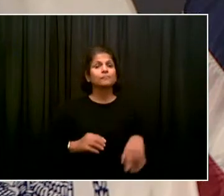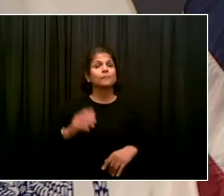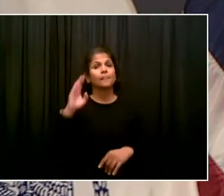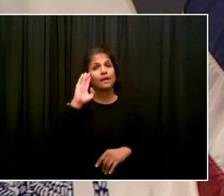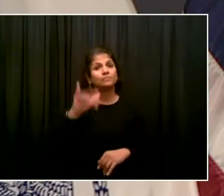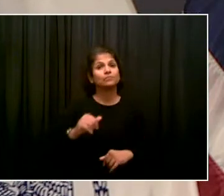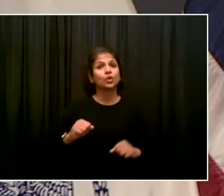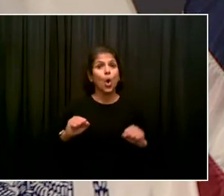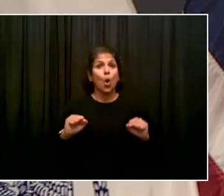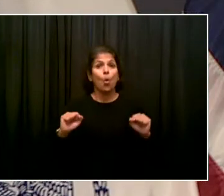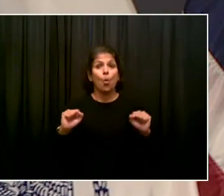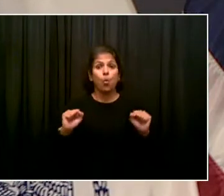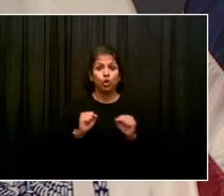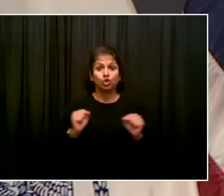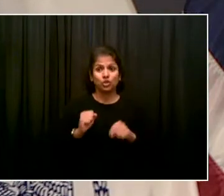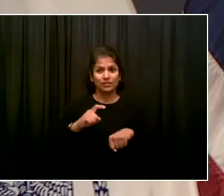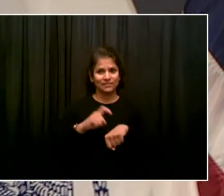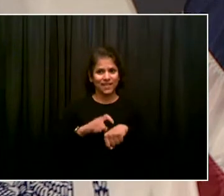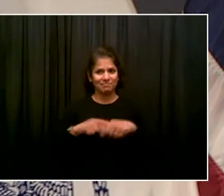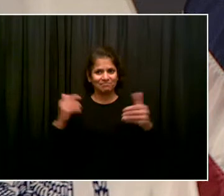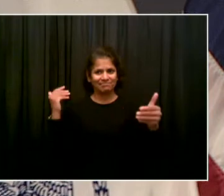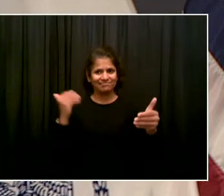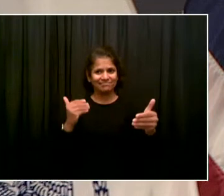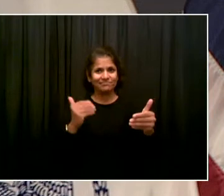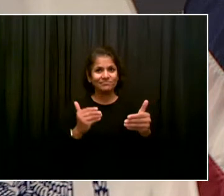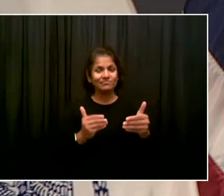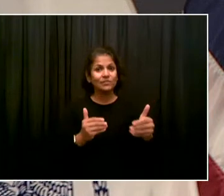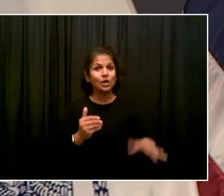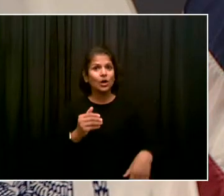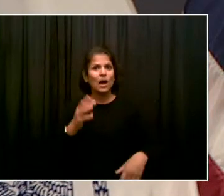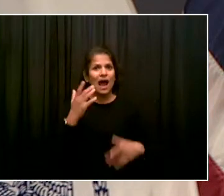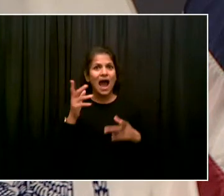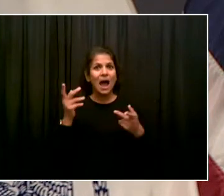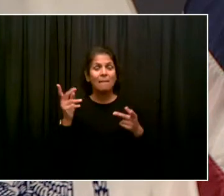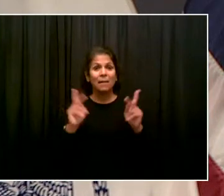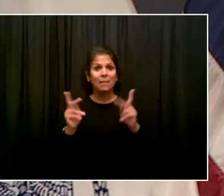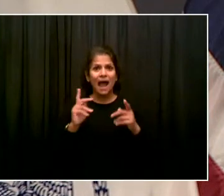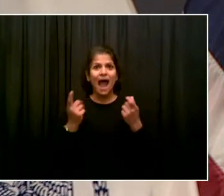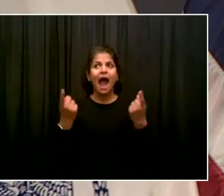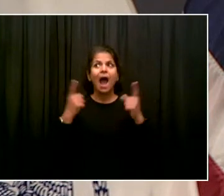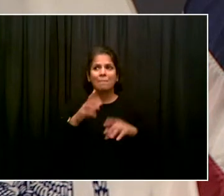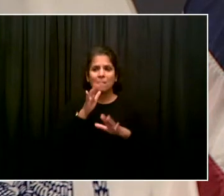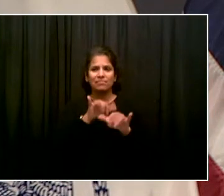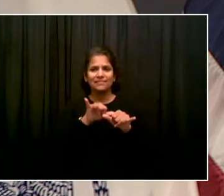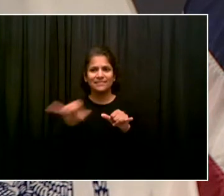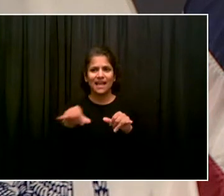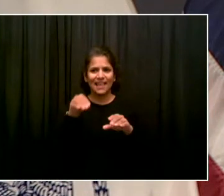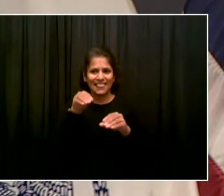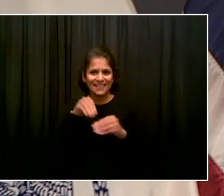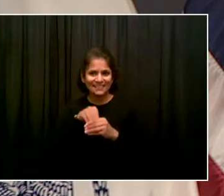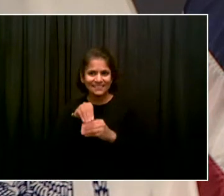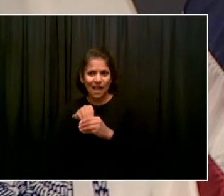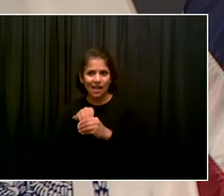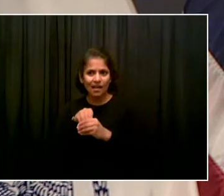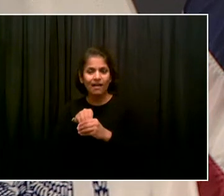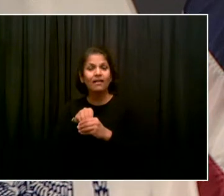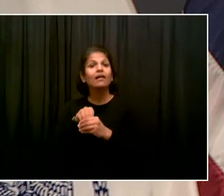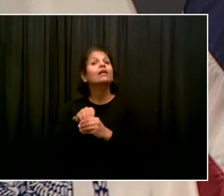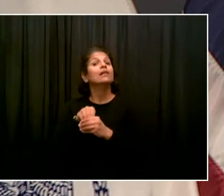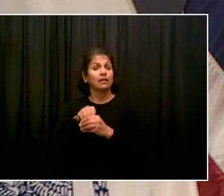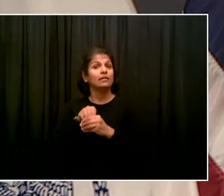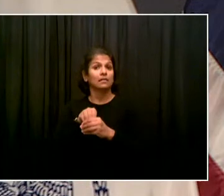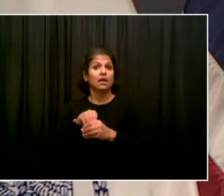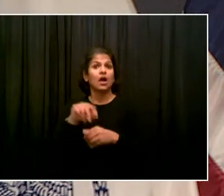months, more people spending time indoors, more time since people got their first shots, will